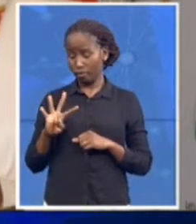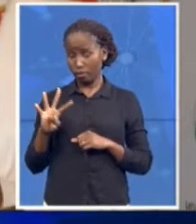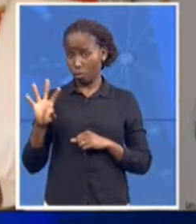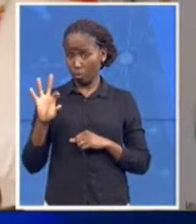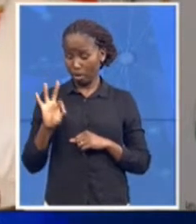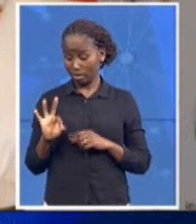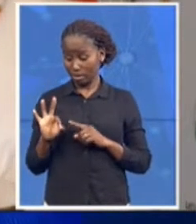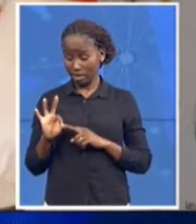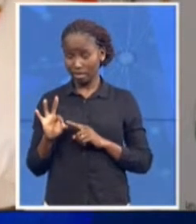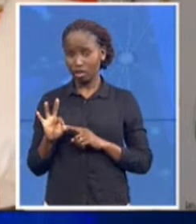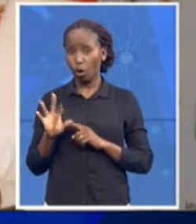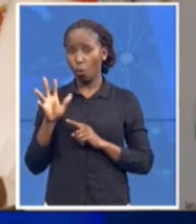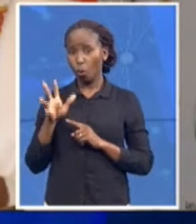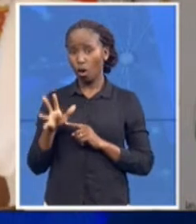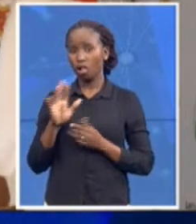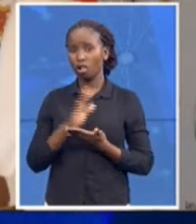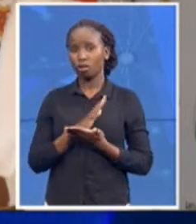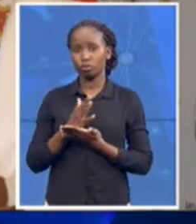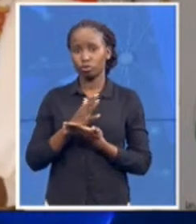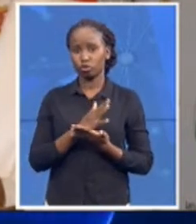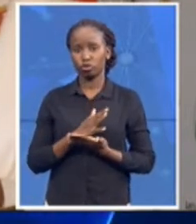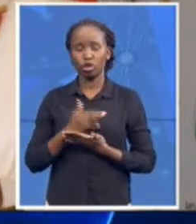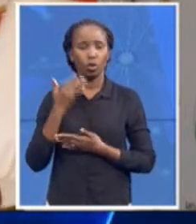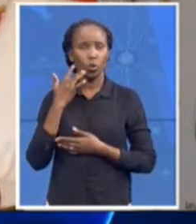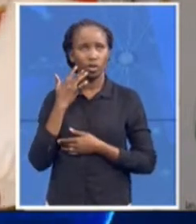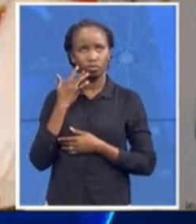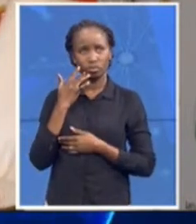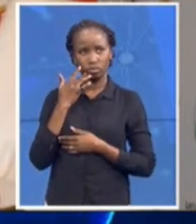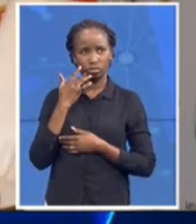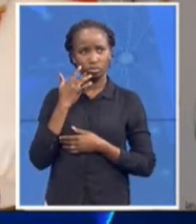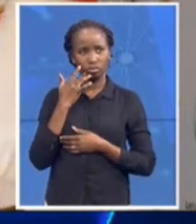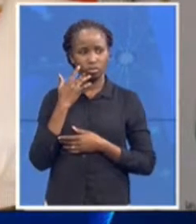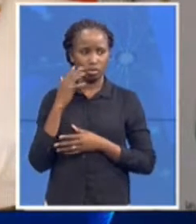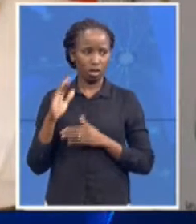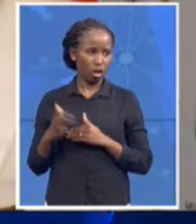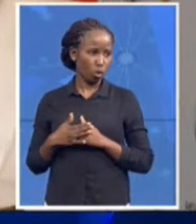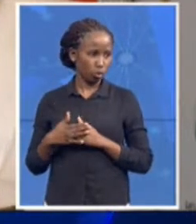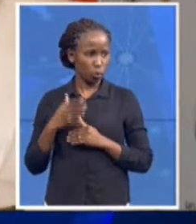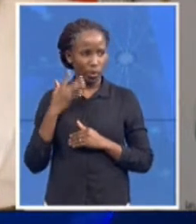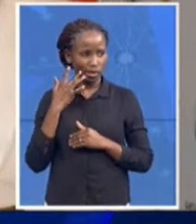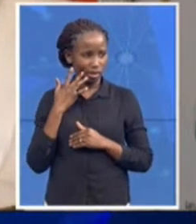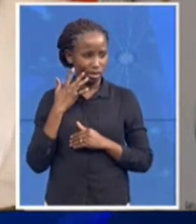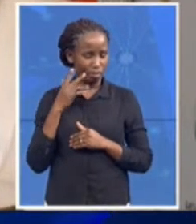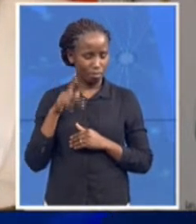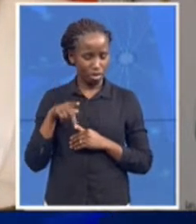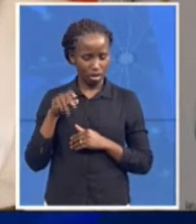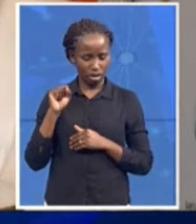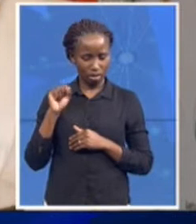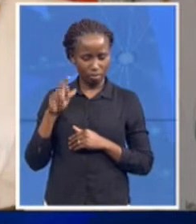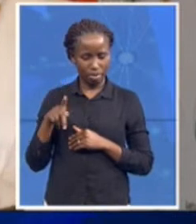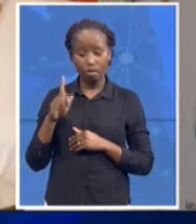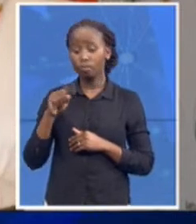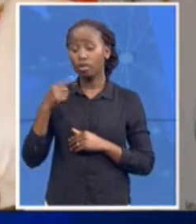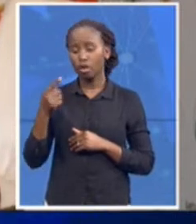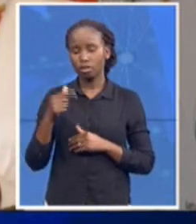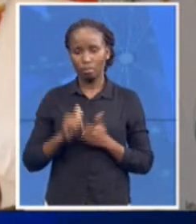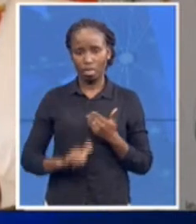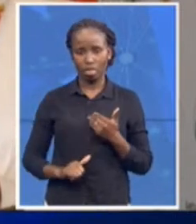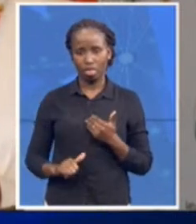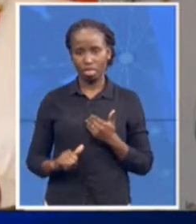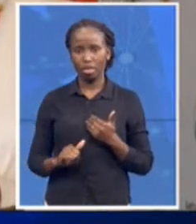next. I'm sure. I think we're closing PESP within the next month. So we are hopeful that at least